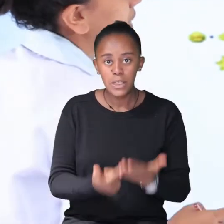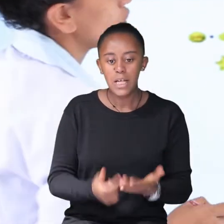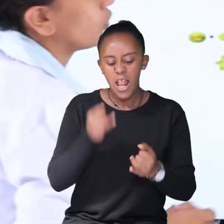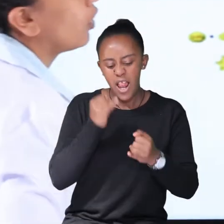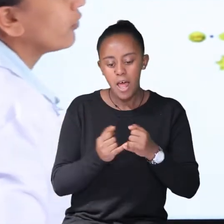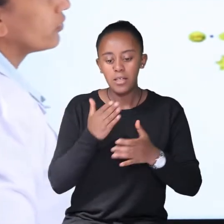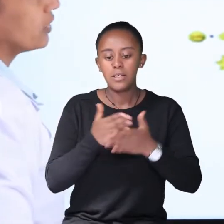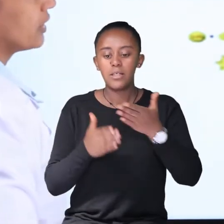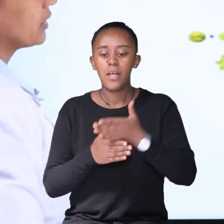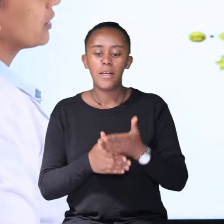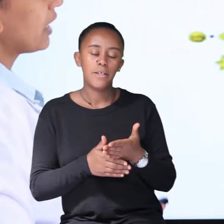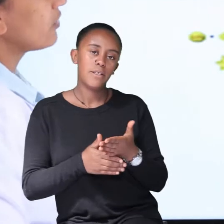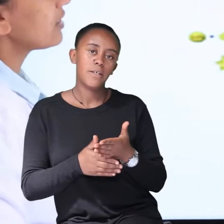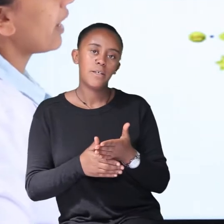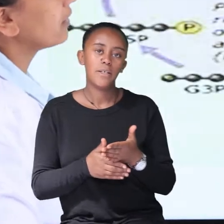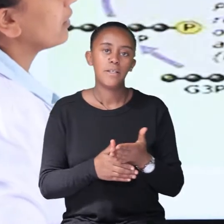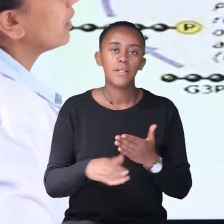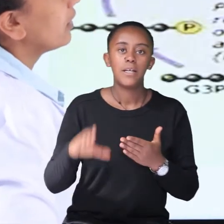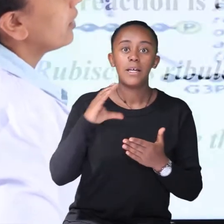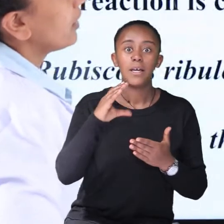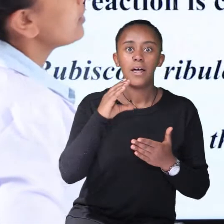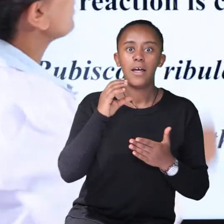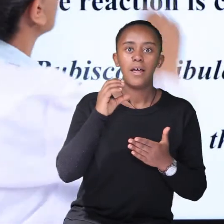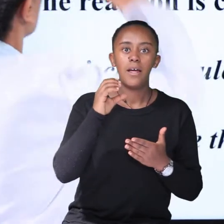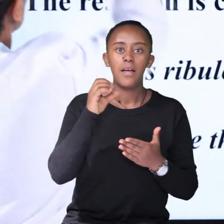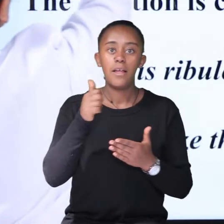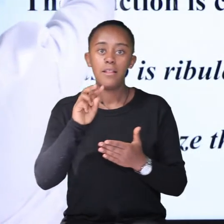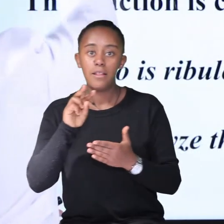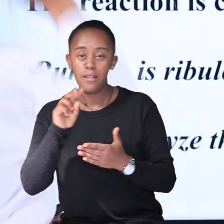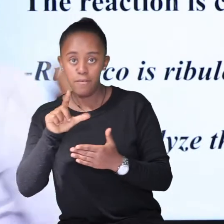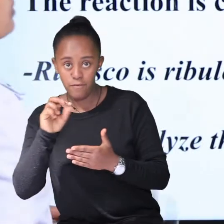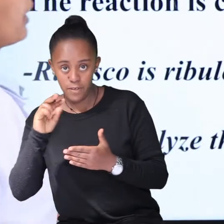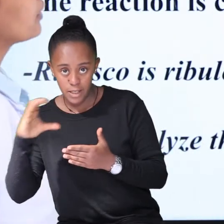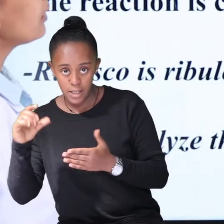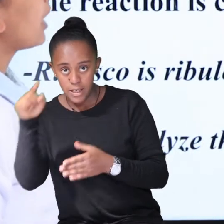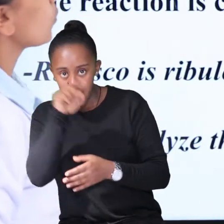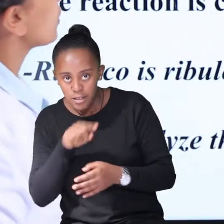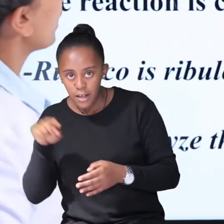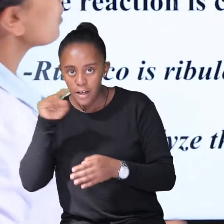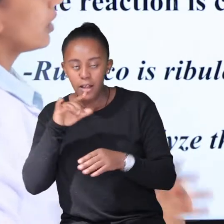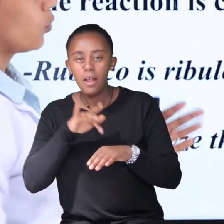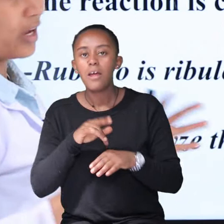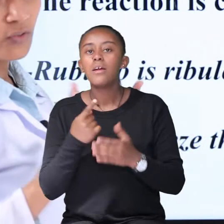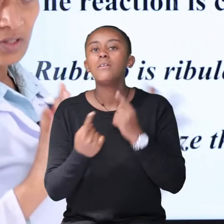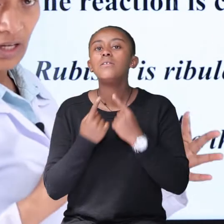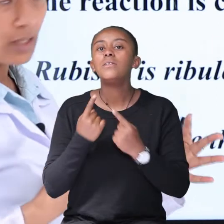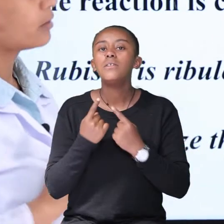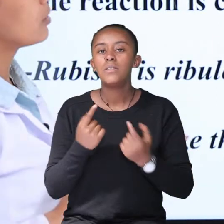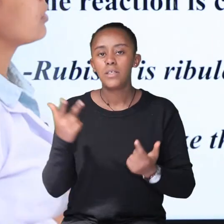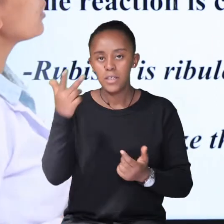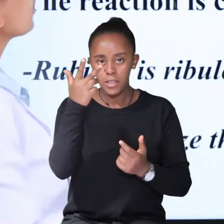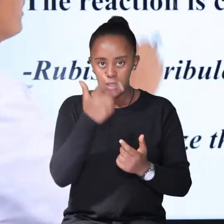last stage of Calvin cycle. In this cycle, as we said, we have